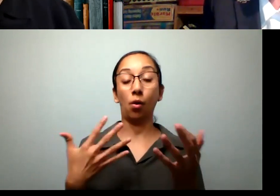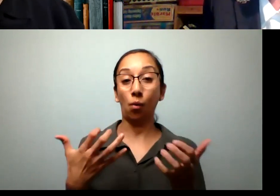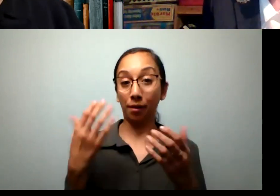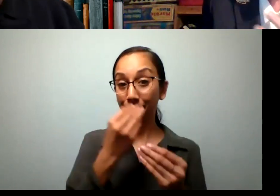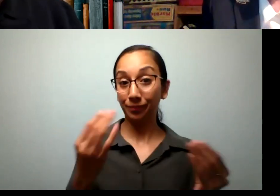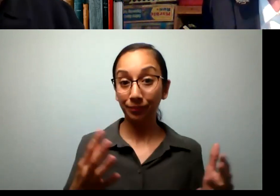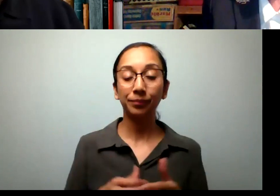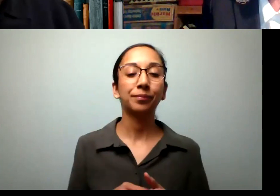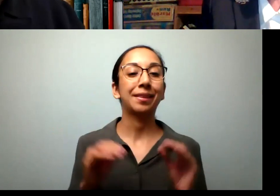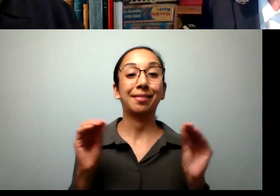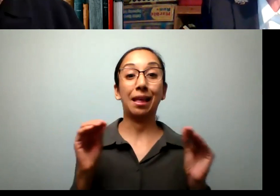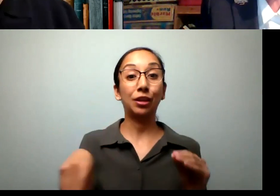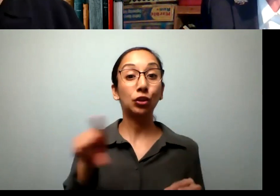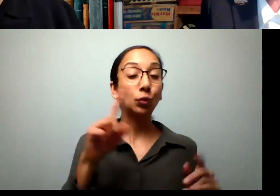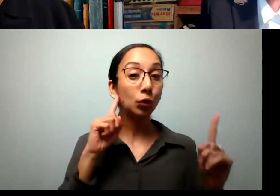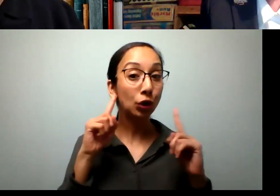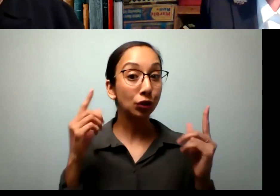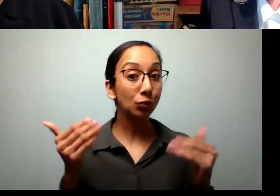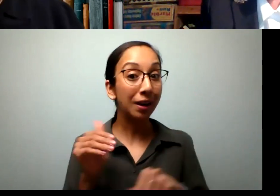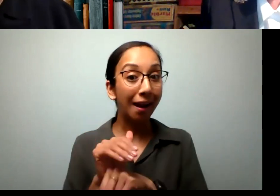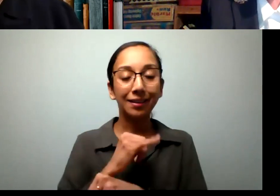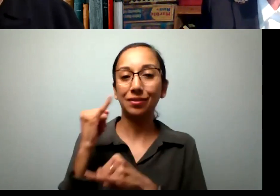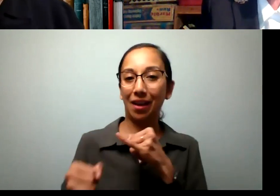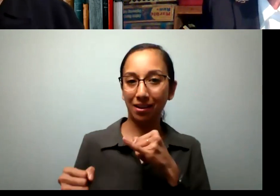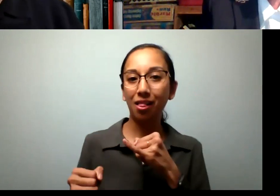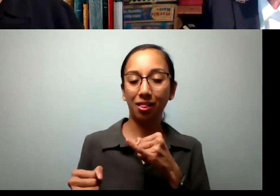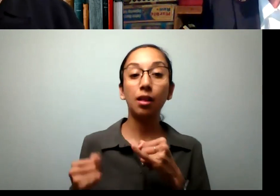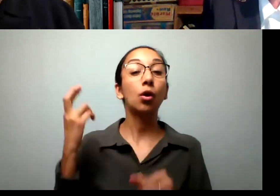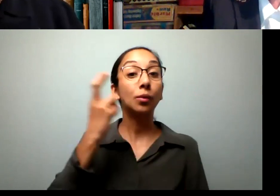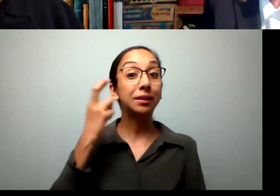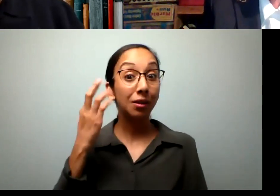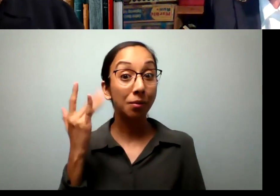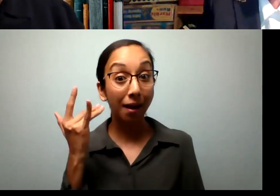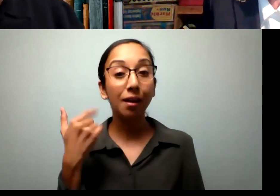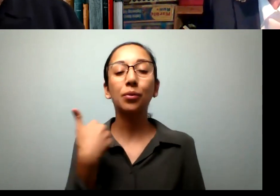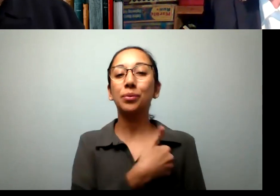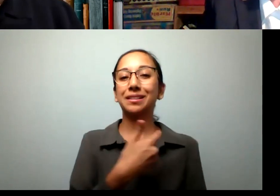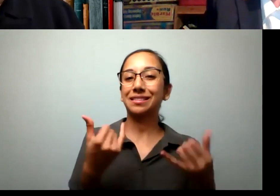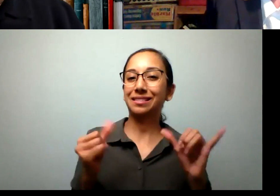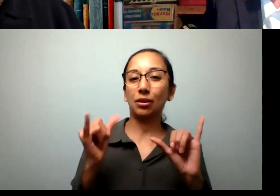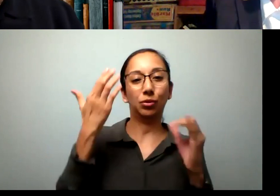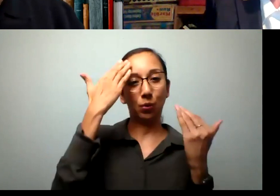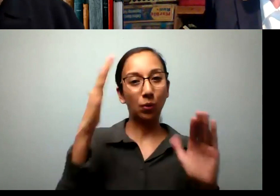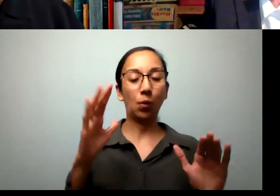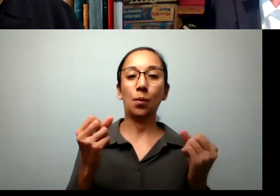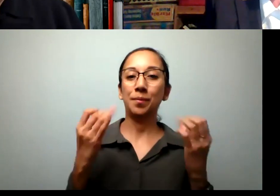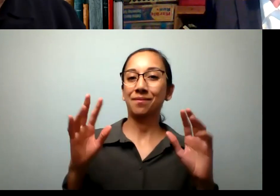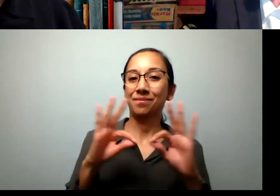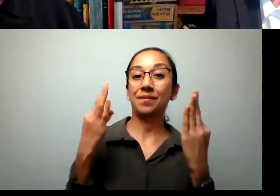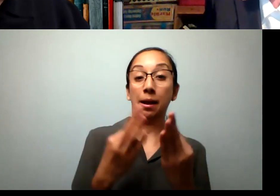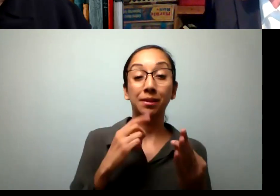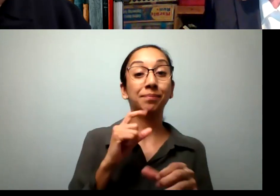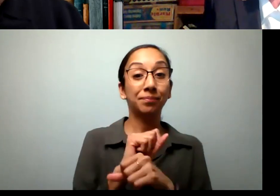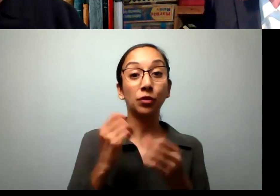that nothing you heard tonight is final. And the reason is because we still do not know how many families would like to have